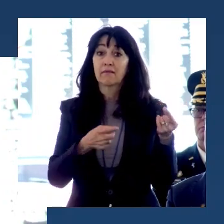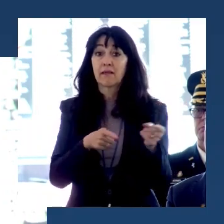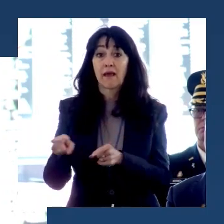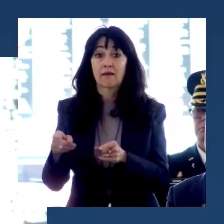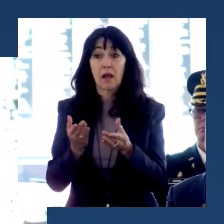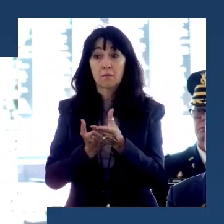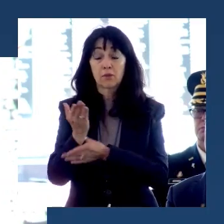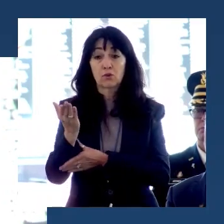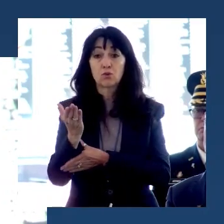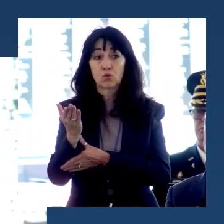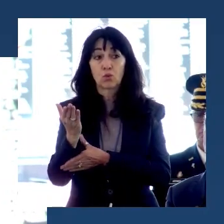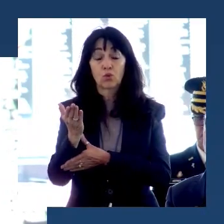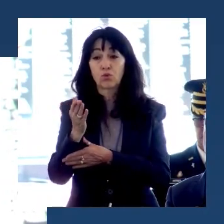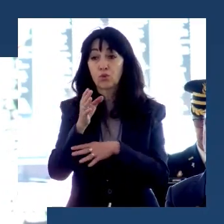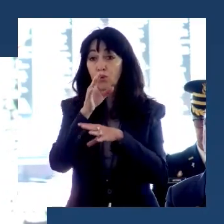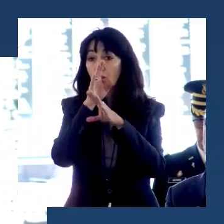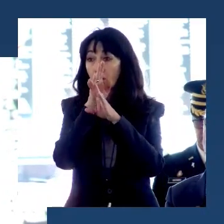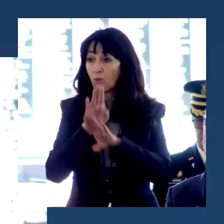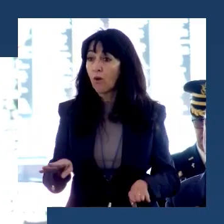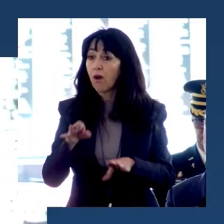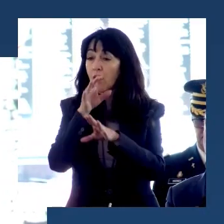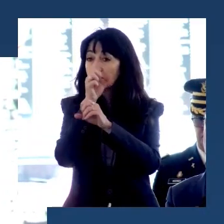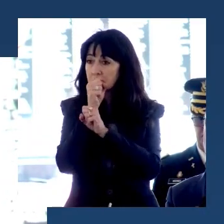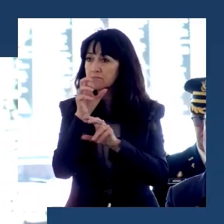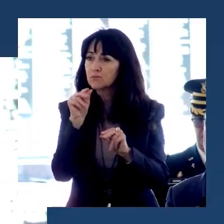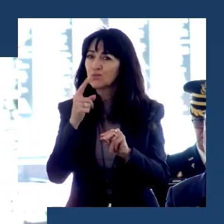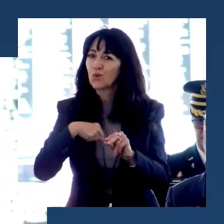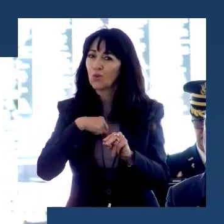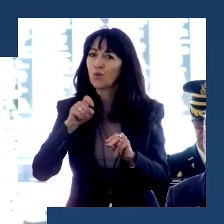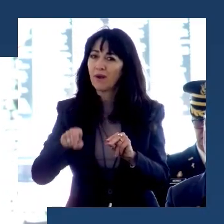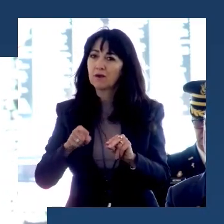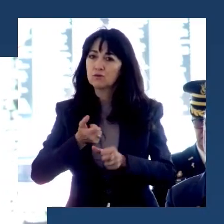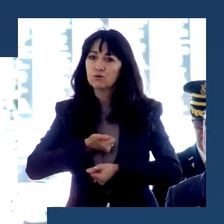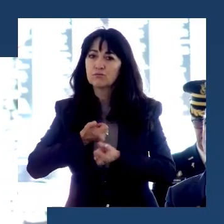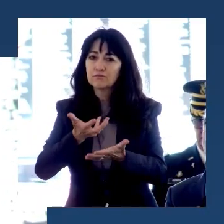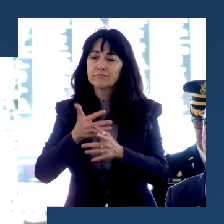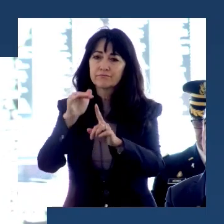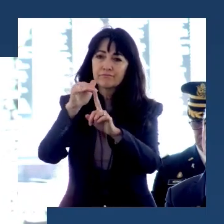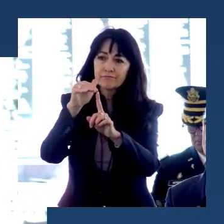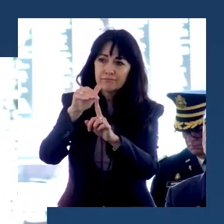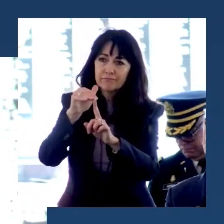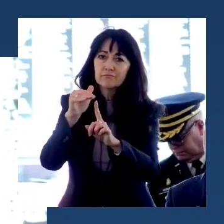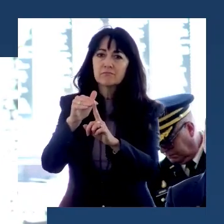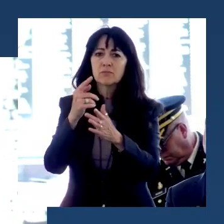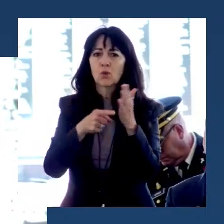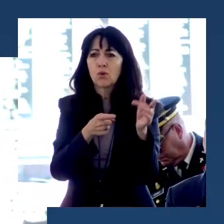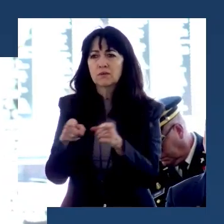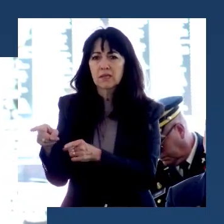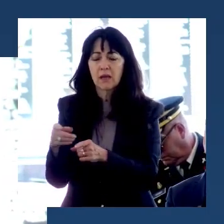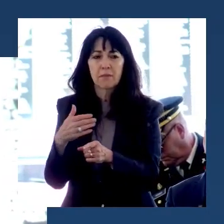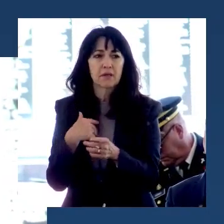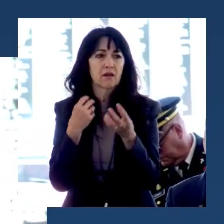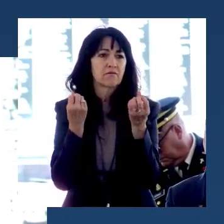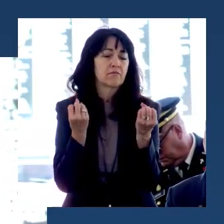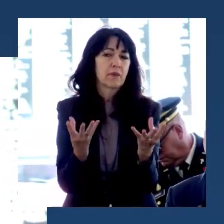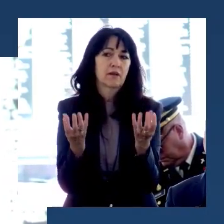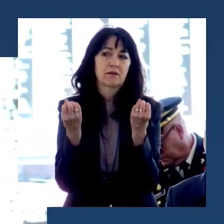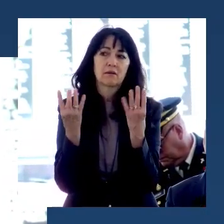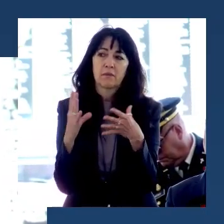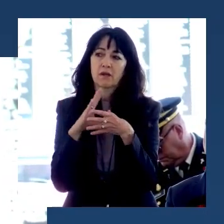communicate what our needs were and what was happening with us. We have so many stories, and when we stop